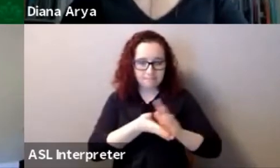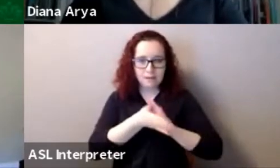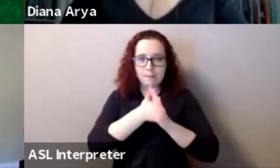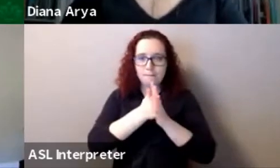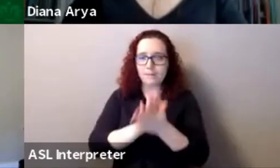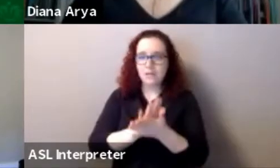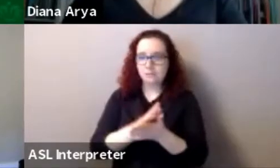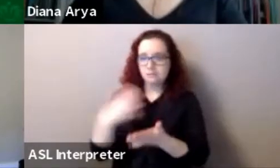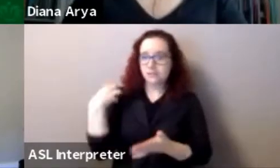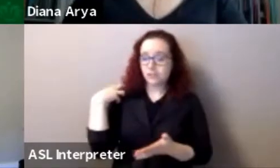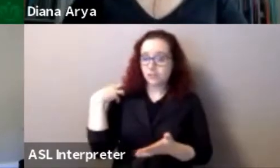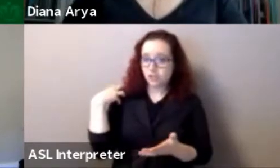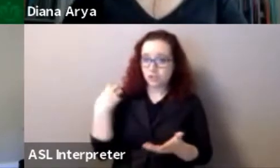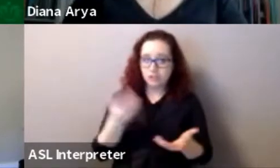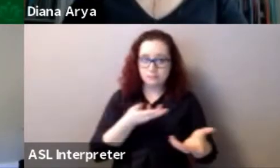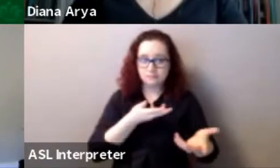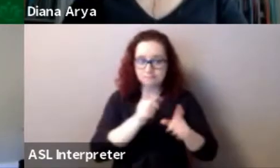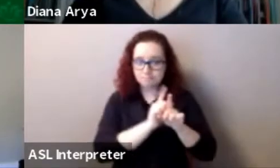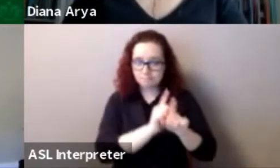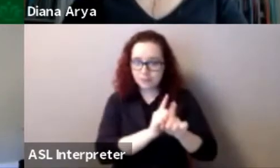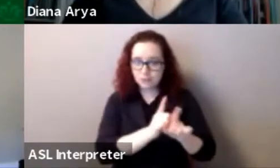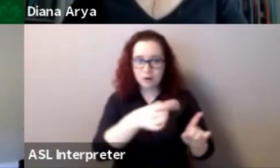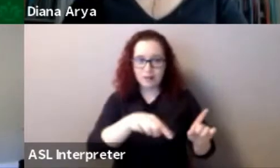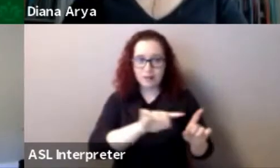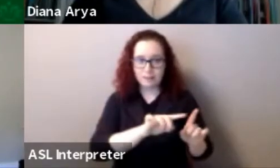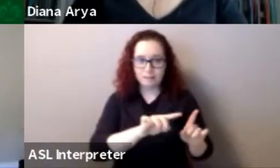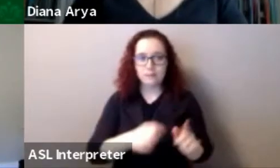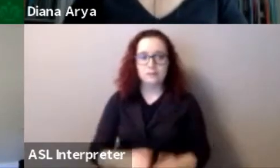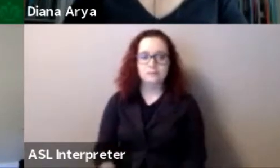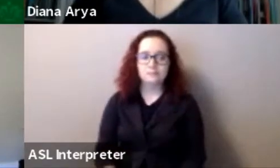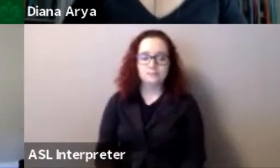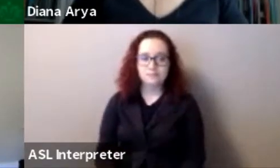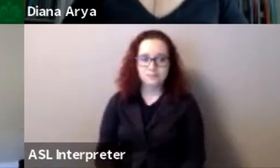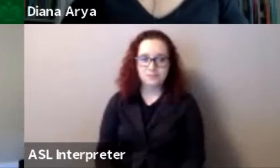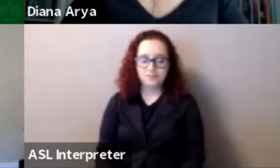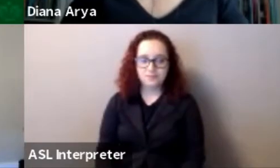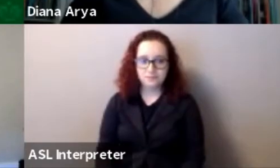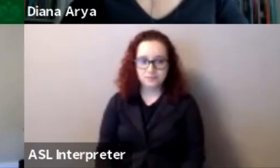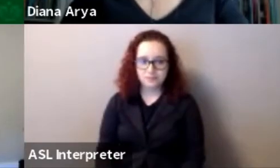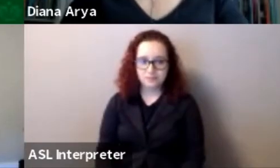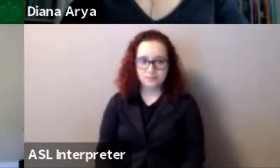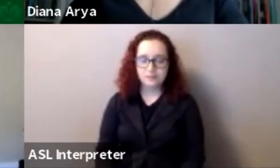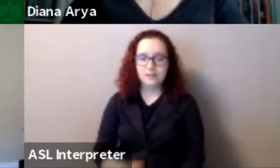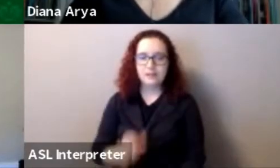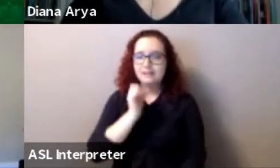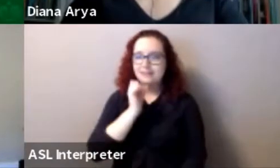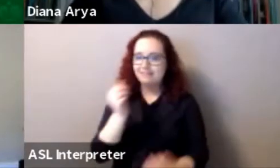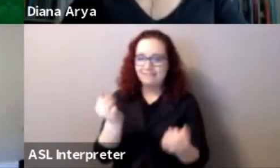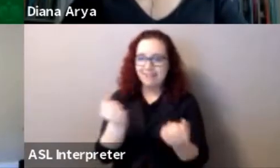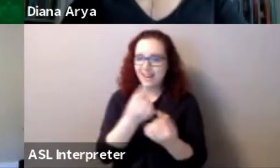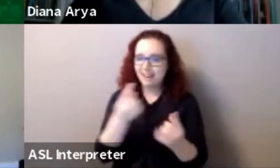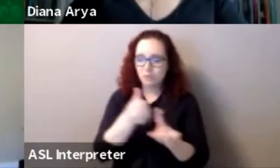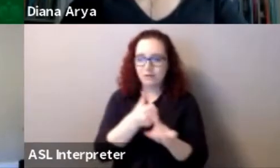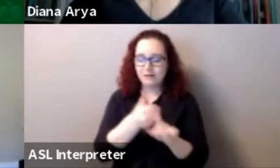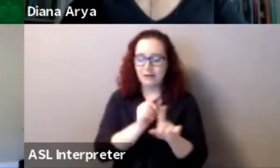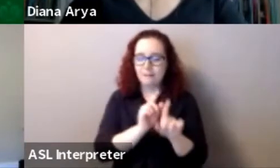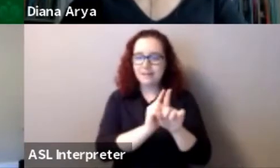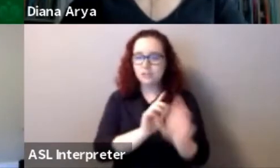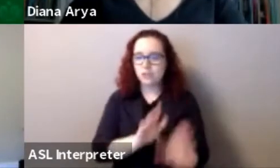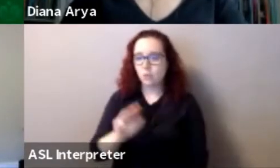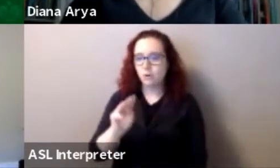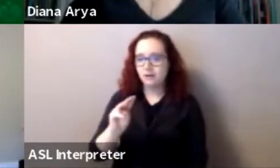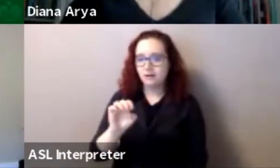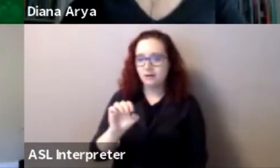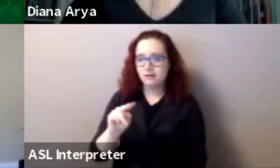time for matching. A lot of times people forget that, not everybody is a mentor. I sometimes I've seen